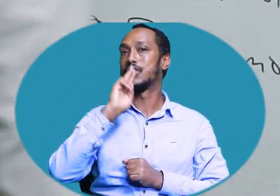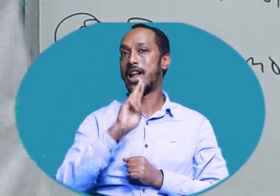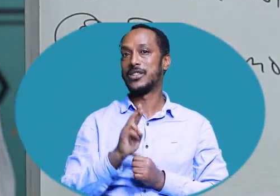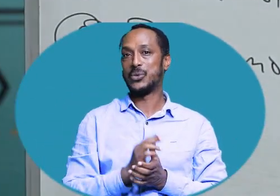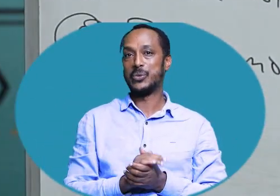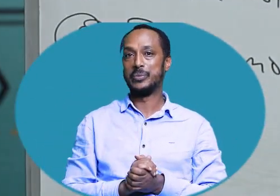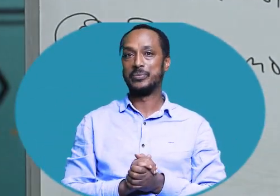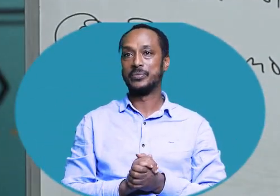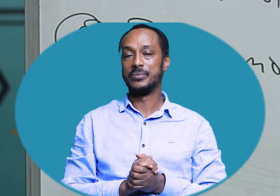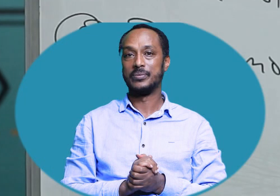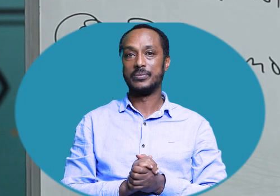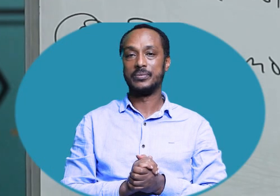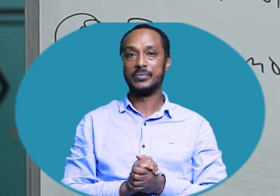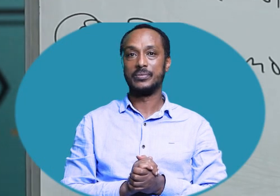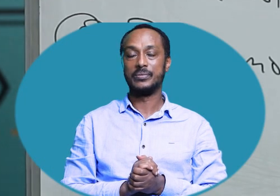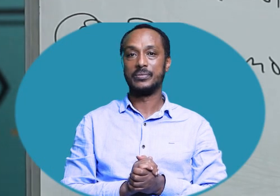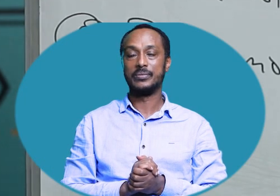Types of chemical bonding.